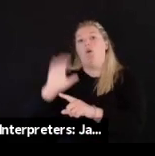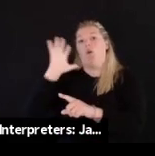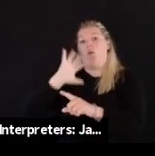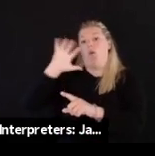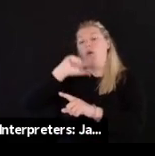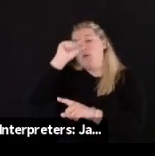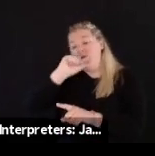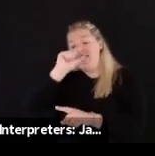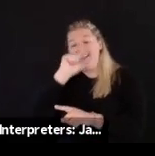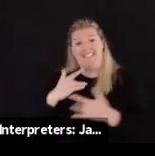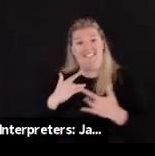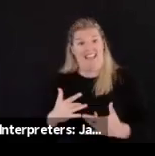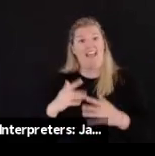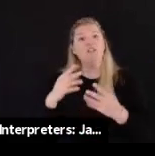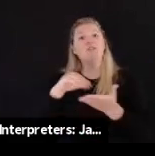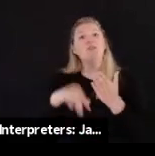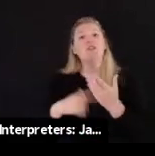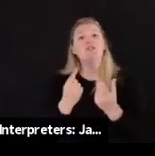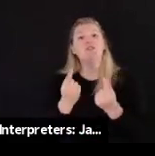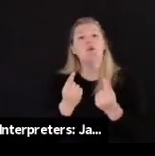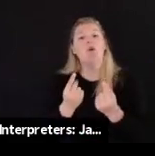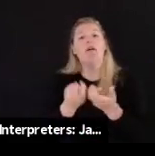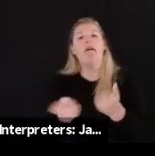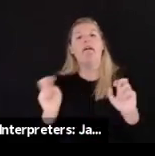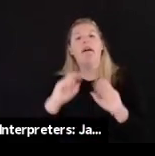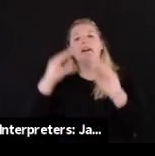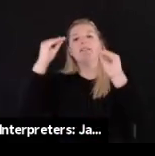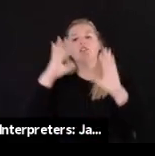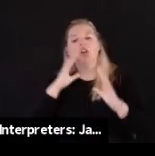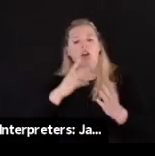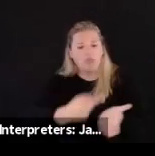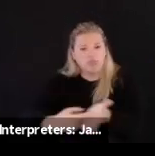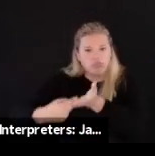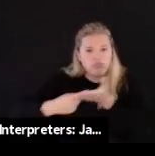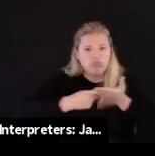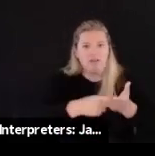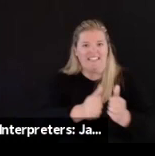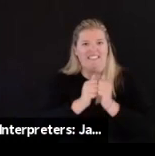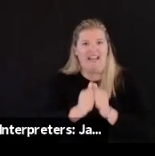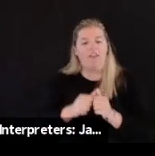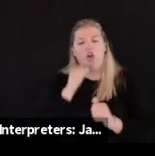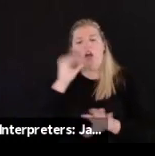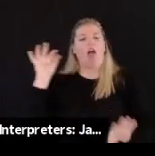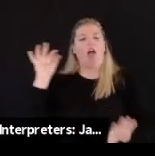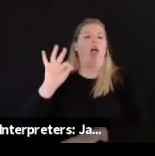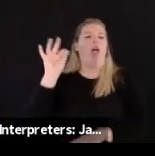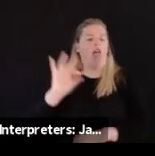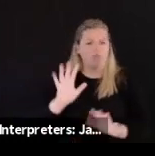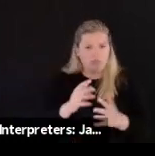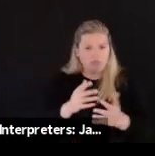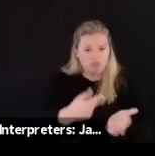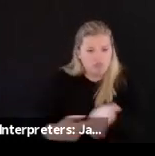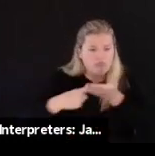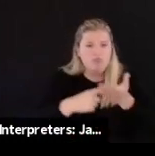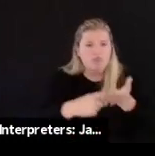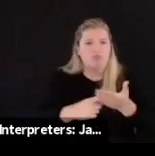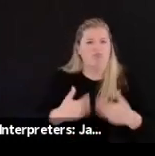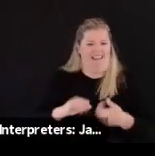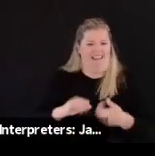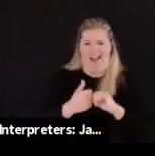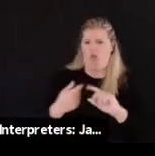around the professor, magi leader, and discuss higher levels of ideas and issues. Not sure when we got away from that. And then